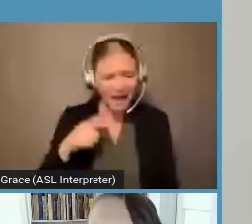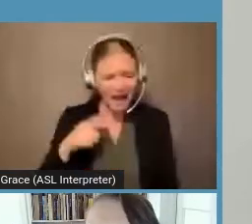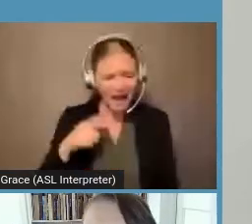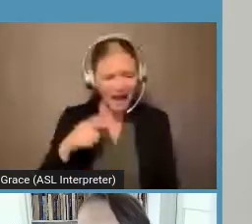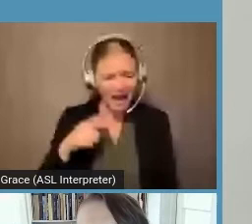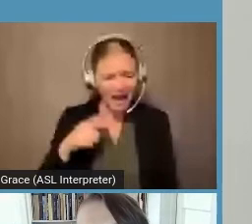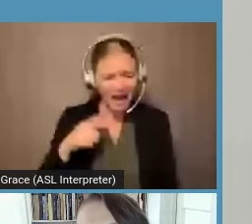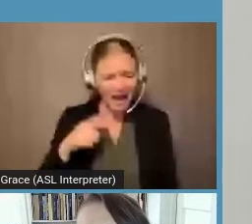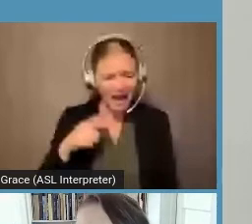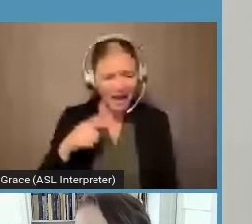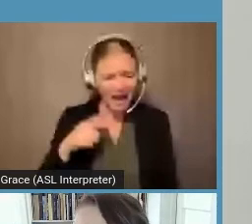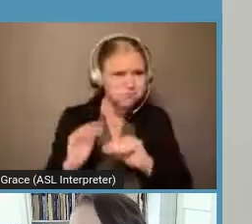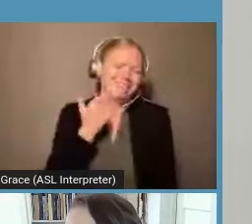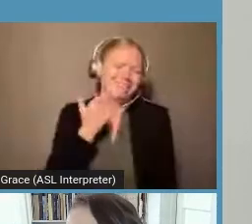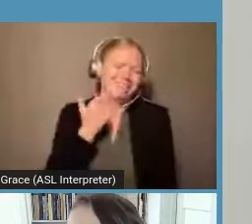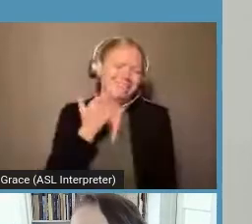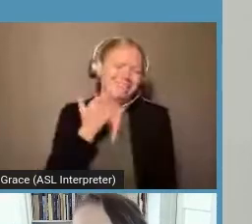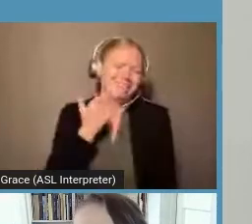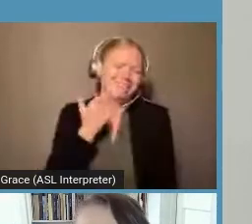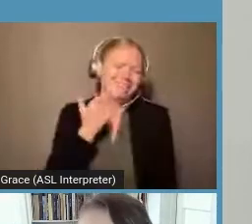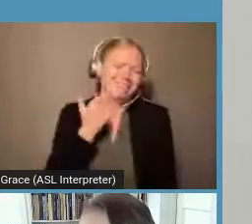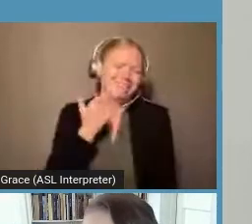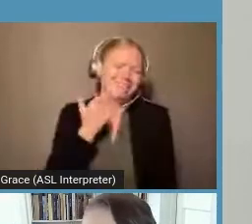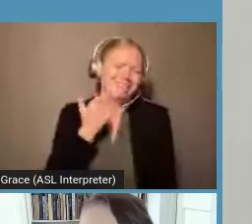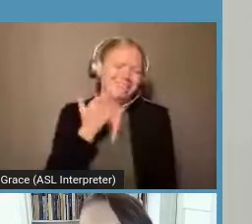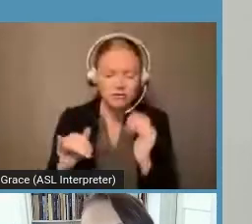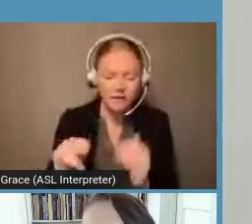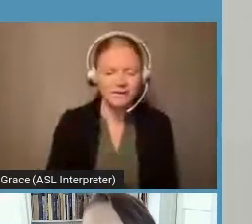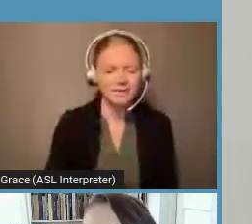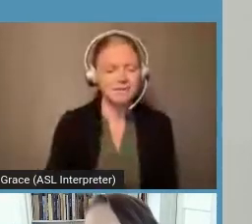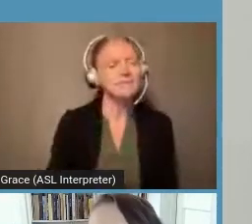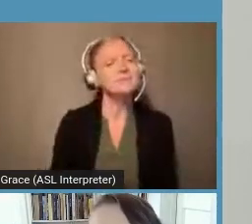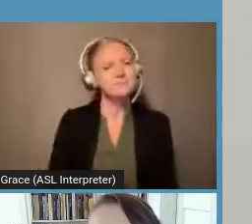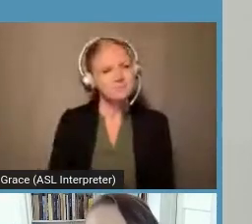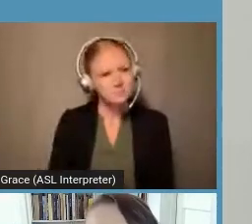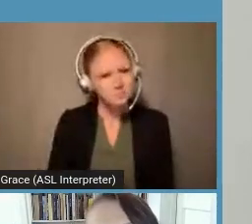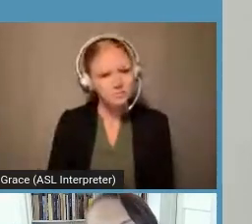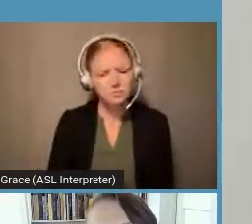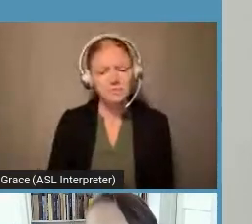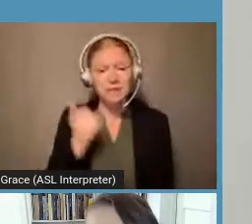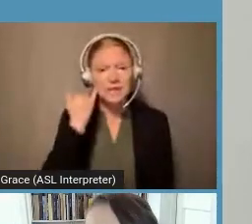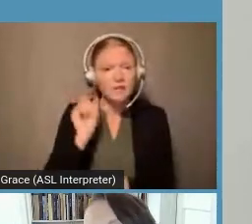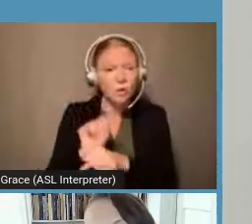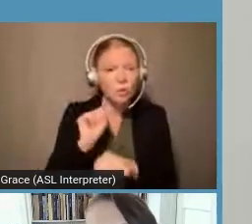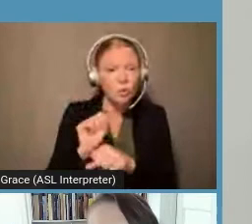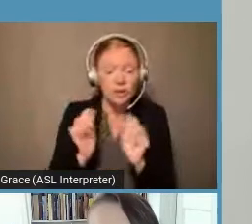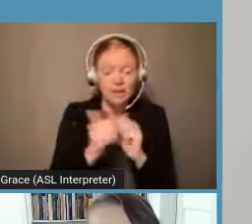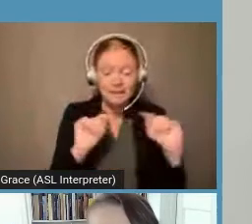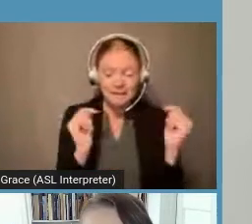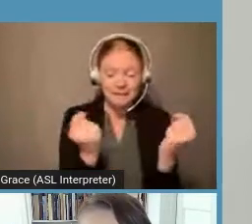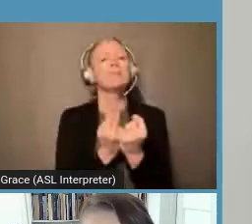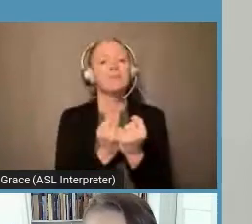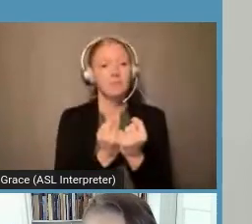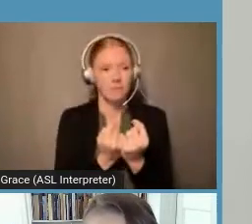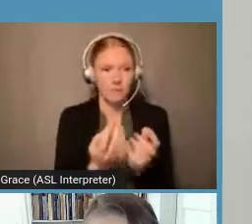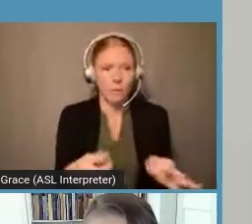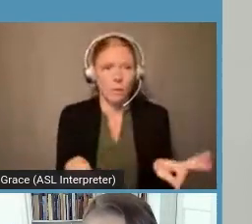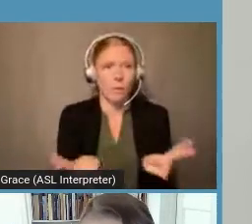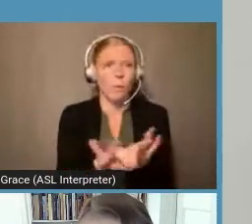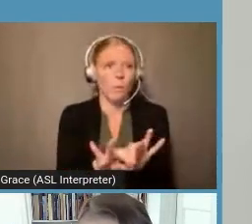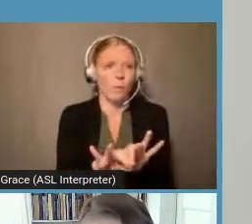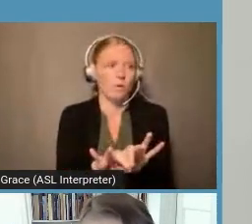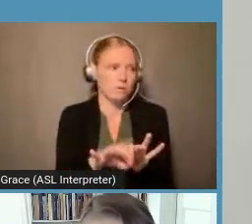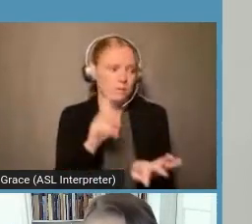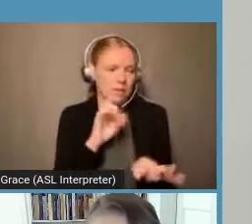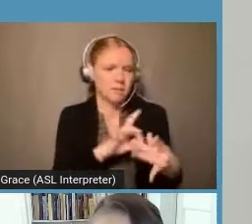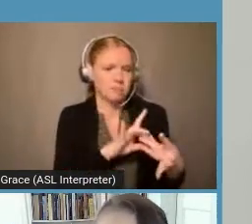That self check-in matters too. And if you're working with a team, then it matters even that much more, because it will affect